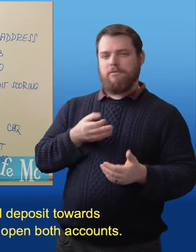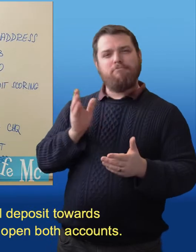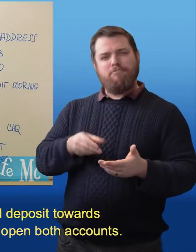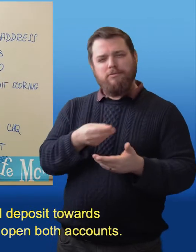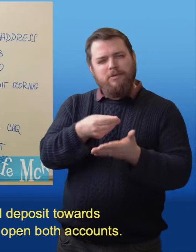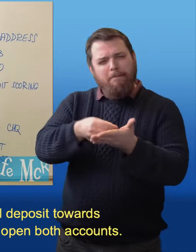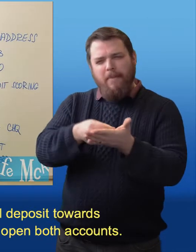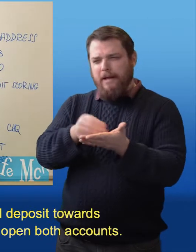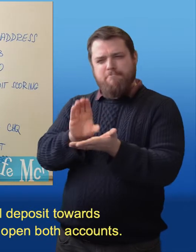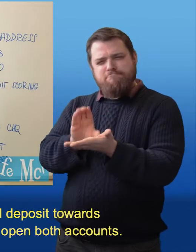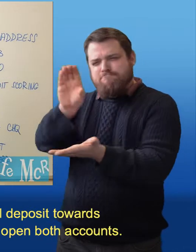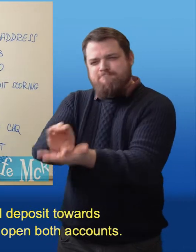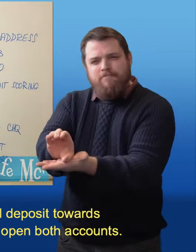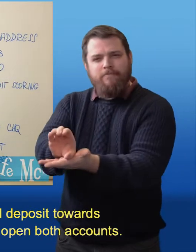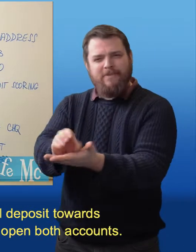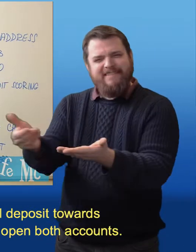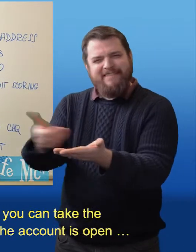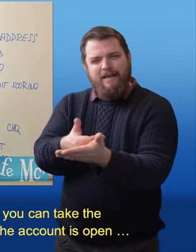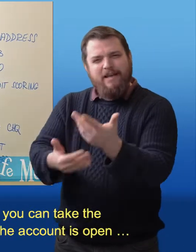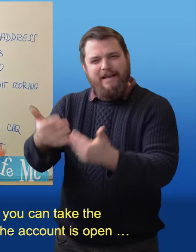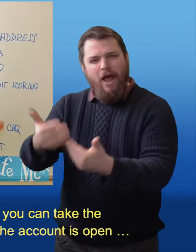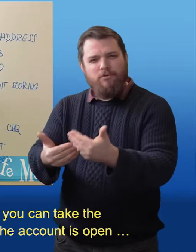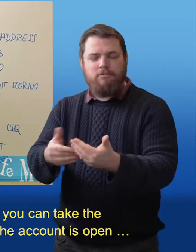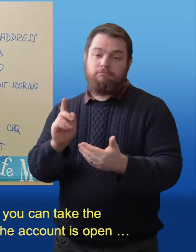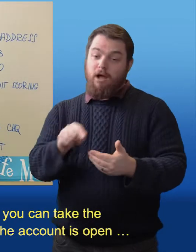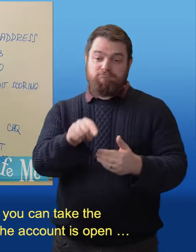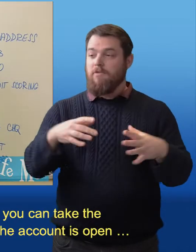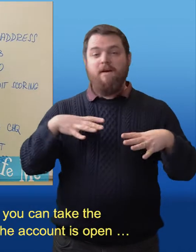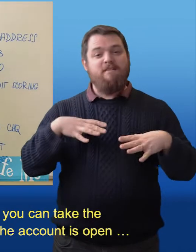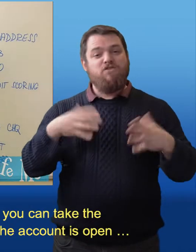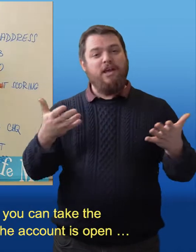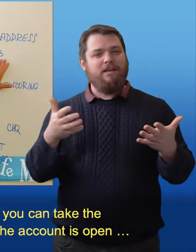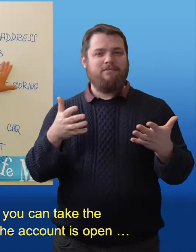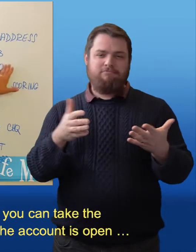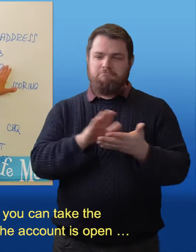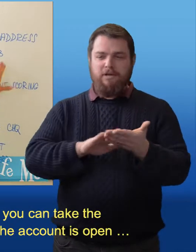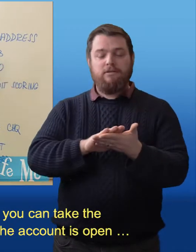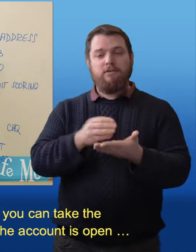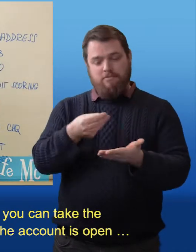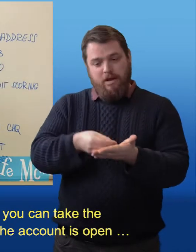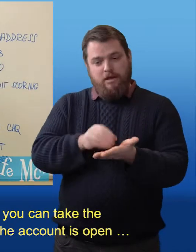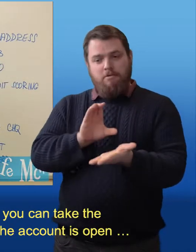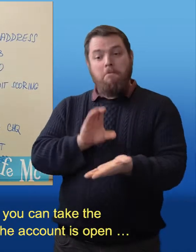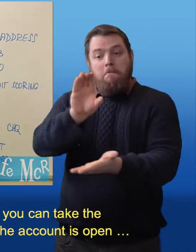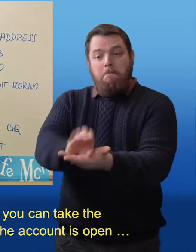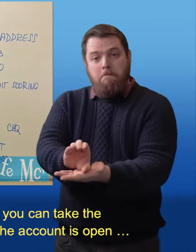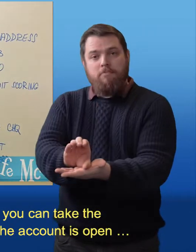saving account in order to open both accounts. But this is free account, and you can take the initial